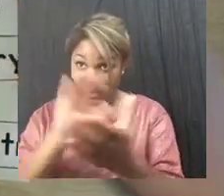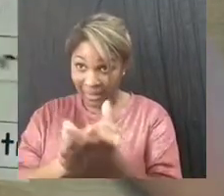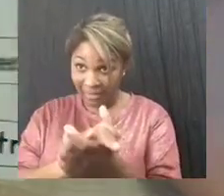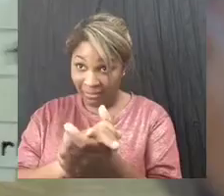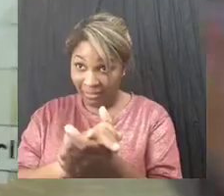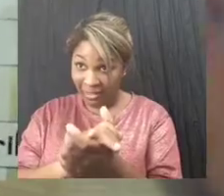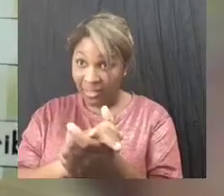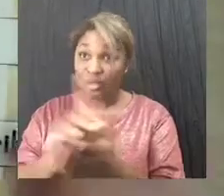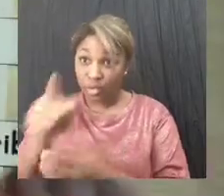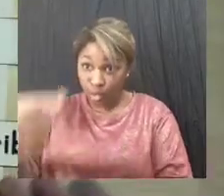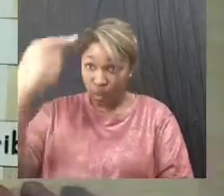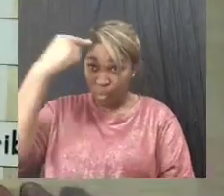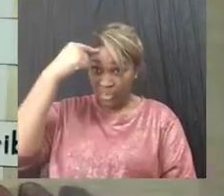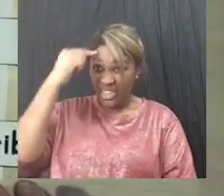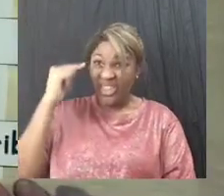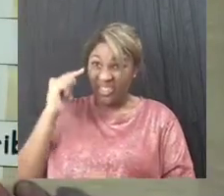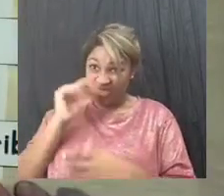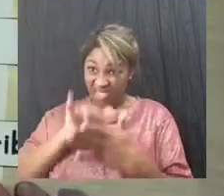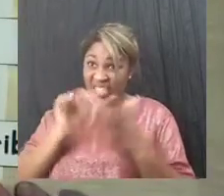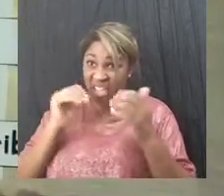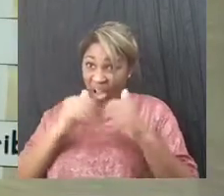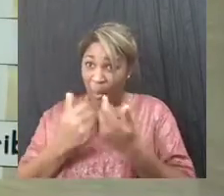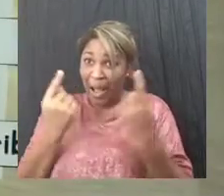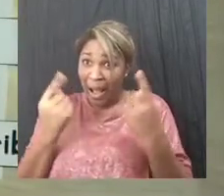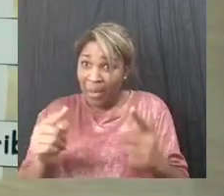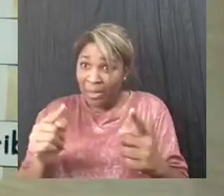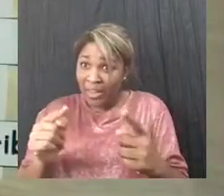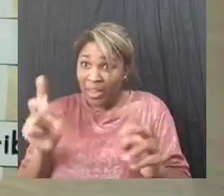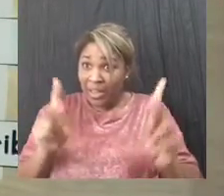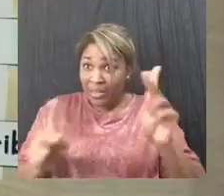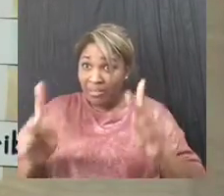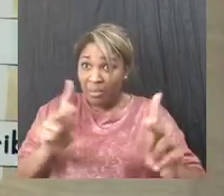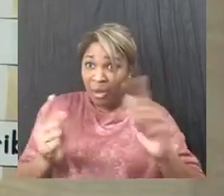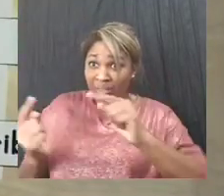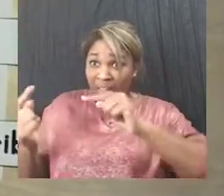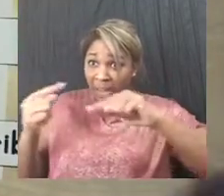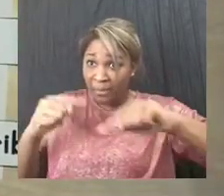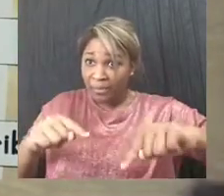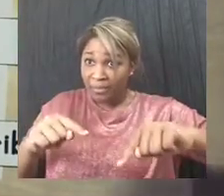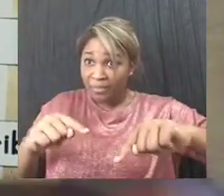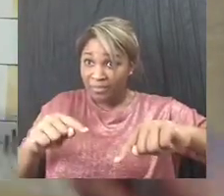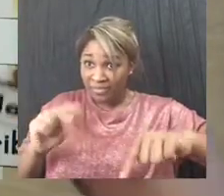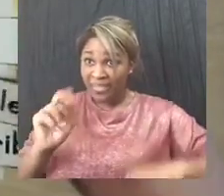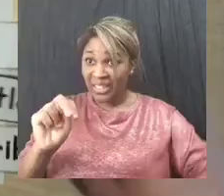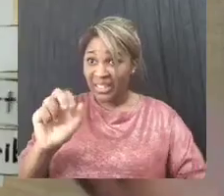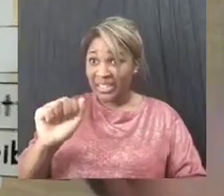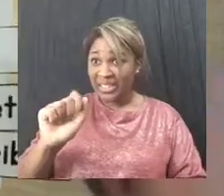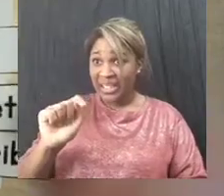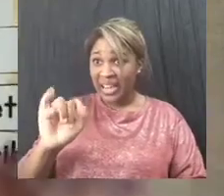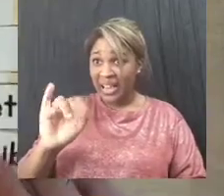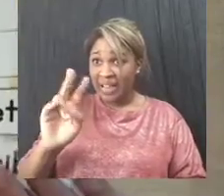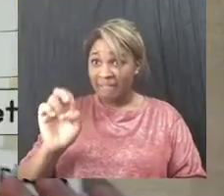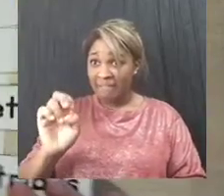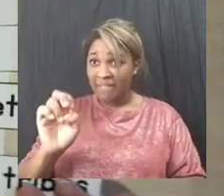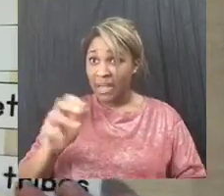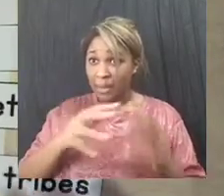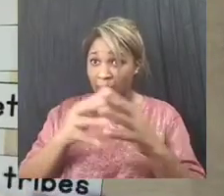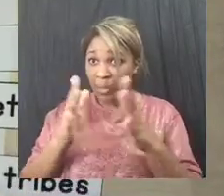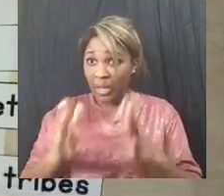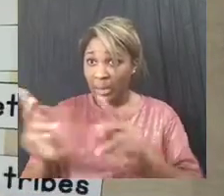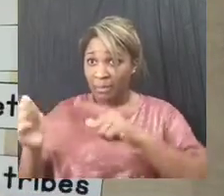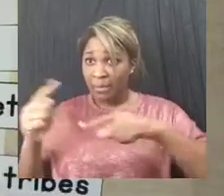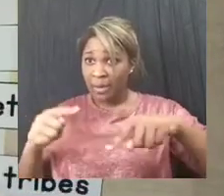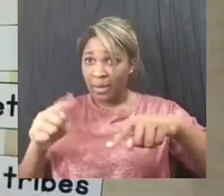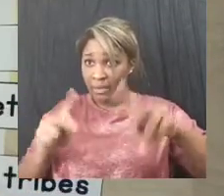think that this is how it happened, that people came, the Native Americans came to settle all